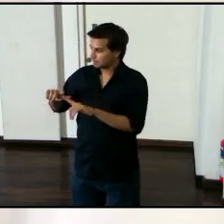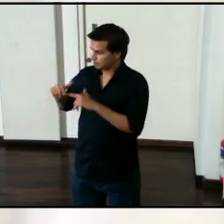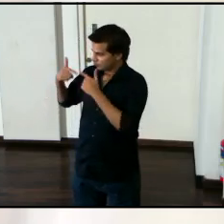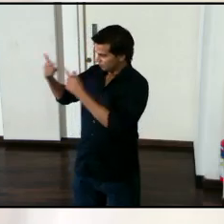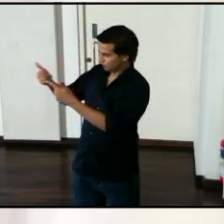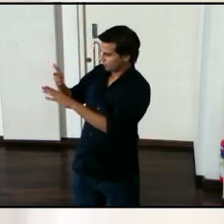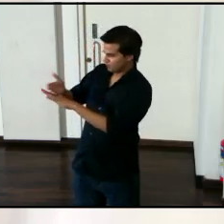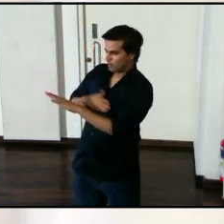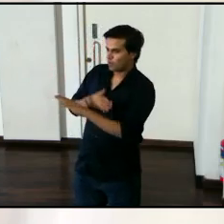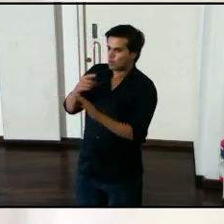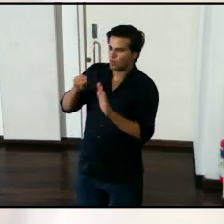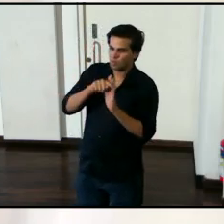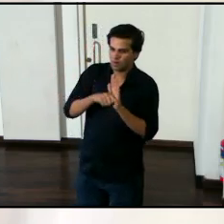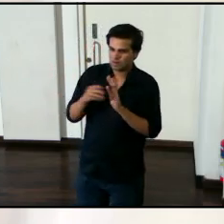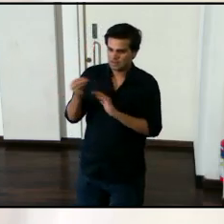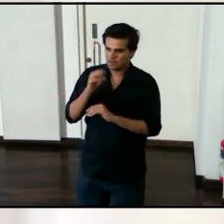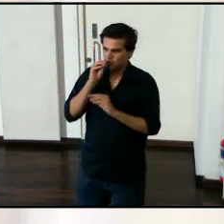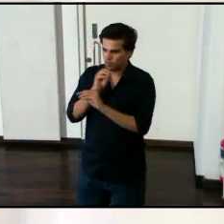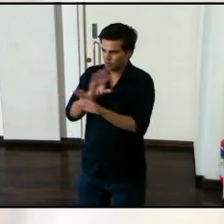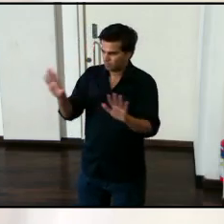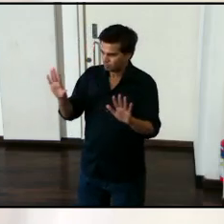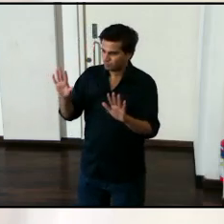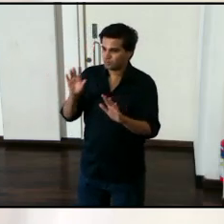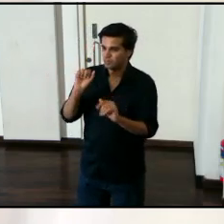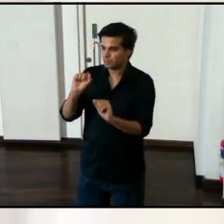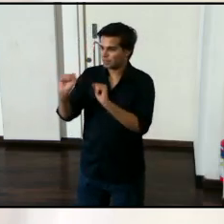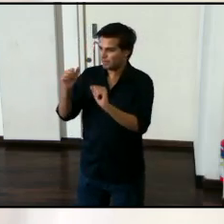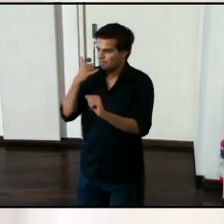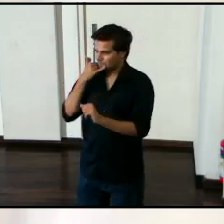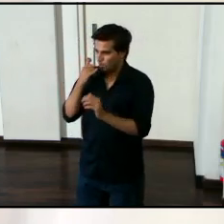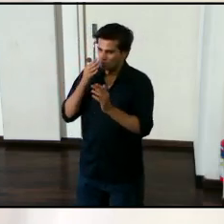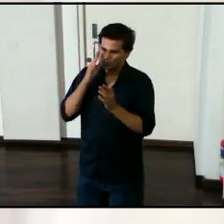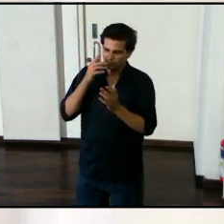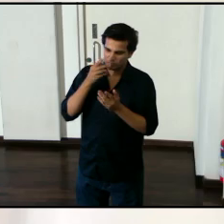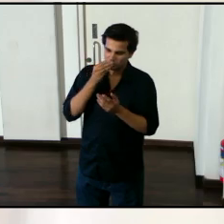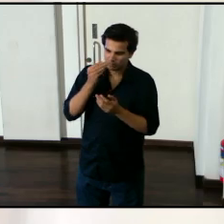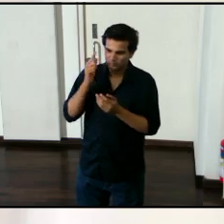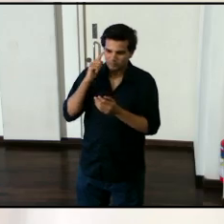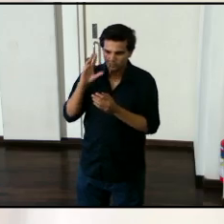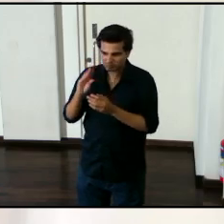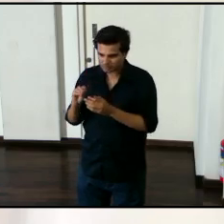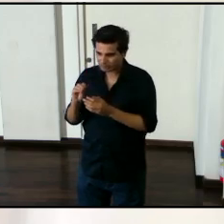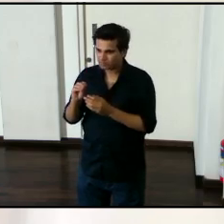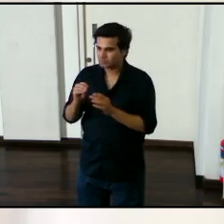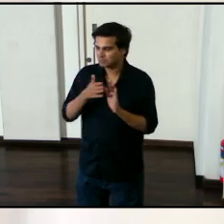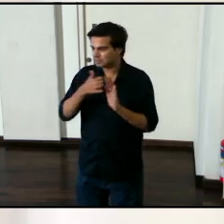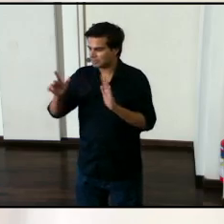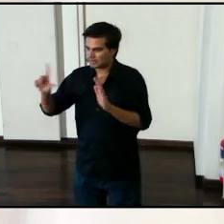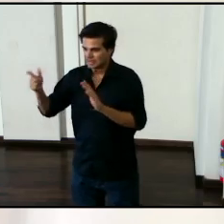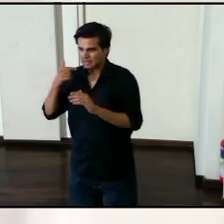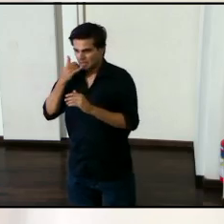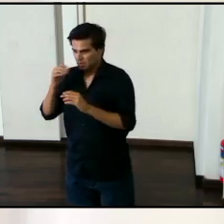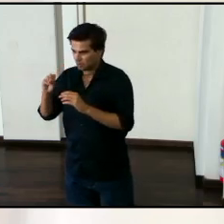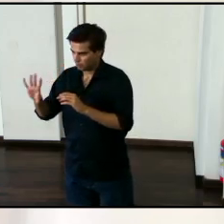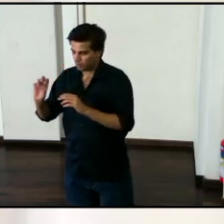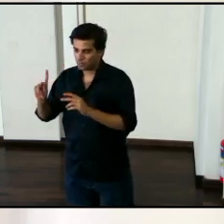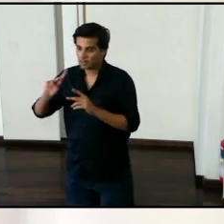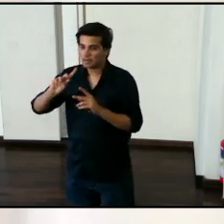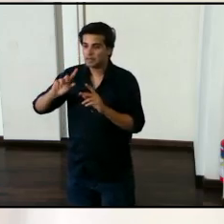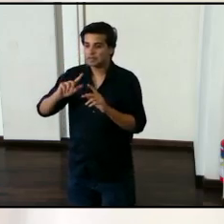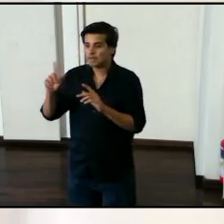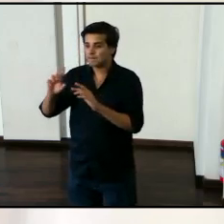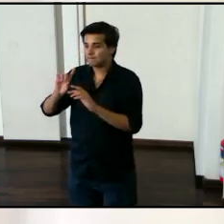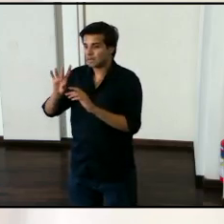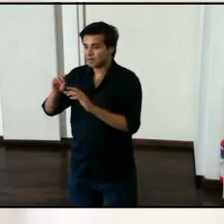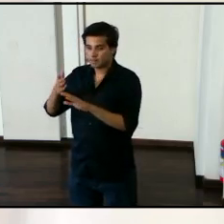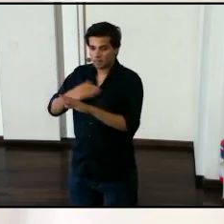few housekeeping rules. Please keep your phones on silent for the duration of the session. And we'll have a Q&A towards the end